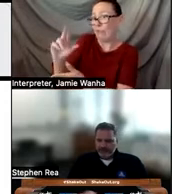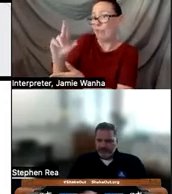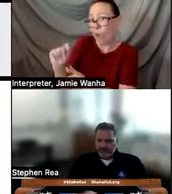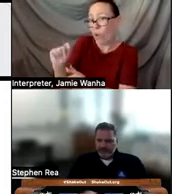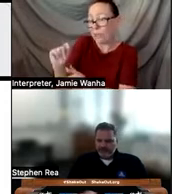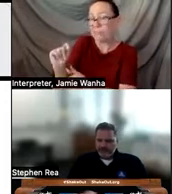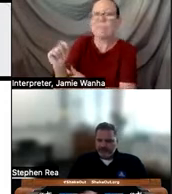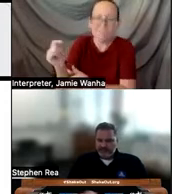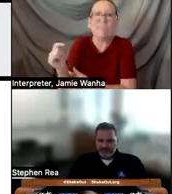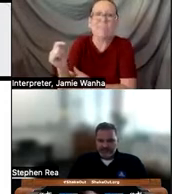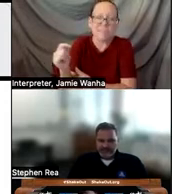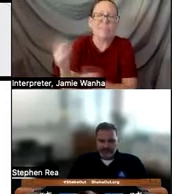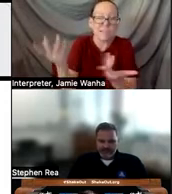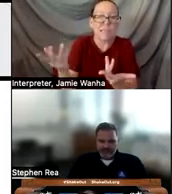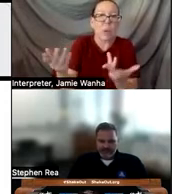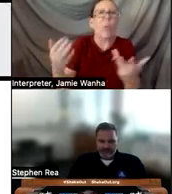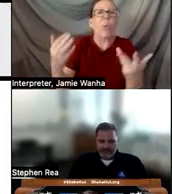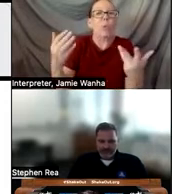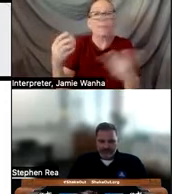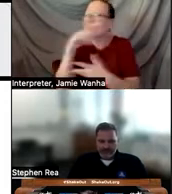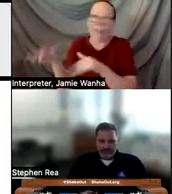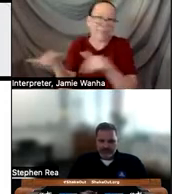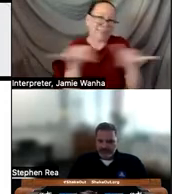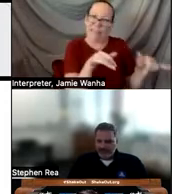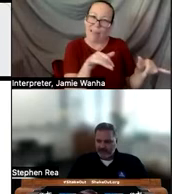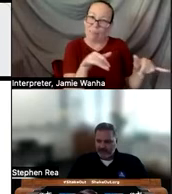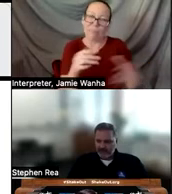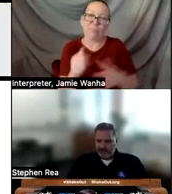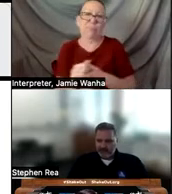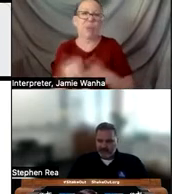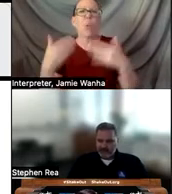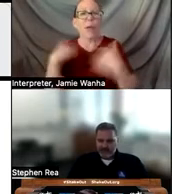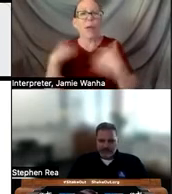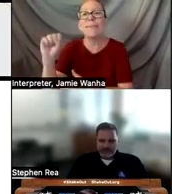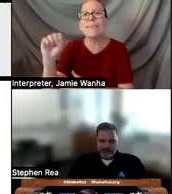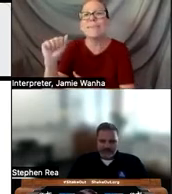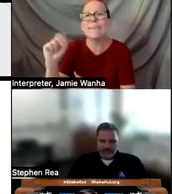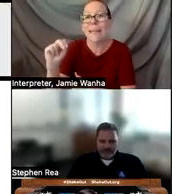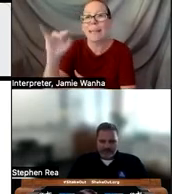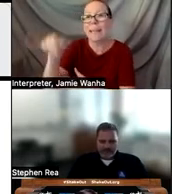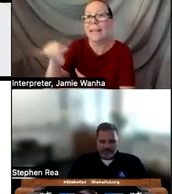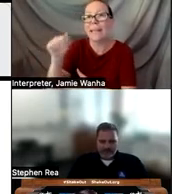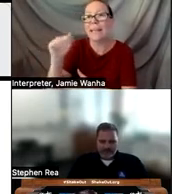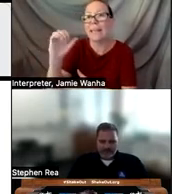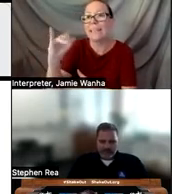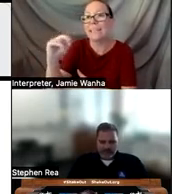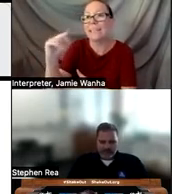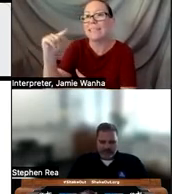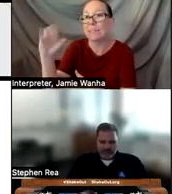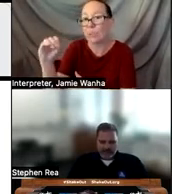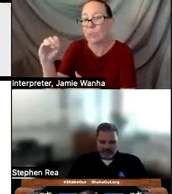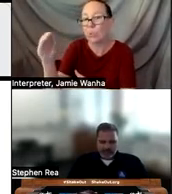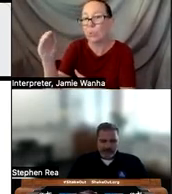course, the San Jacinto Fault Zone out there in the northeast part of the county, the Elsinore Fault that kind of goes right up the middle of the county,